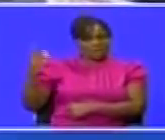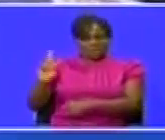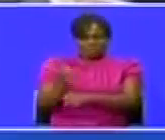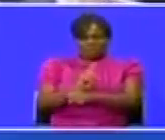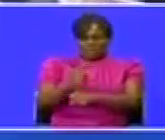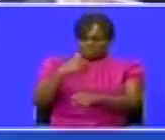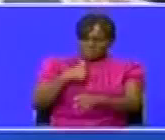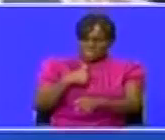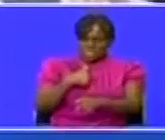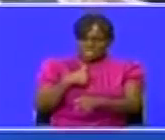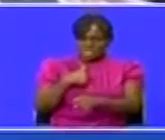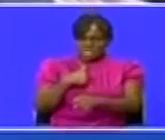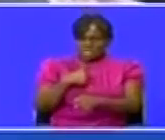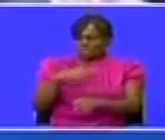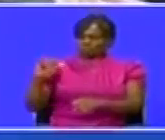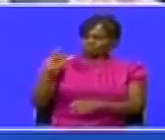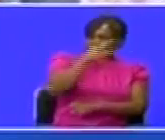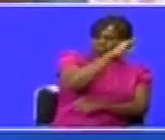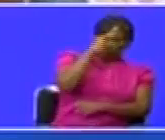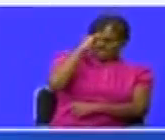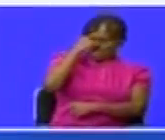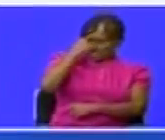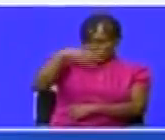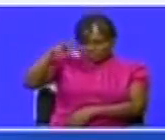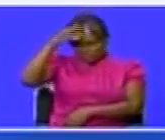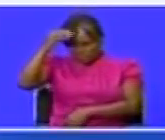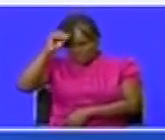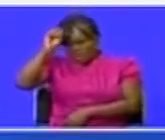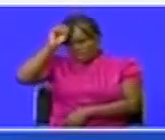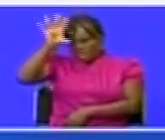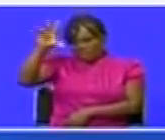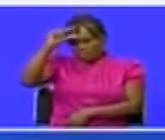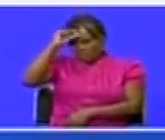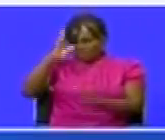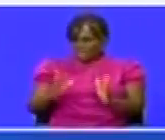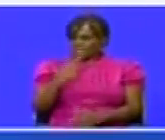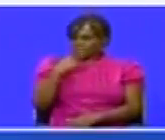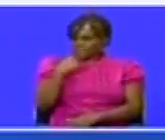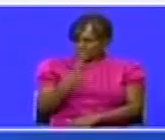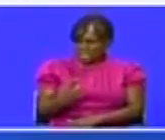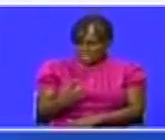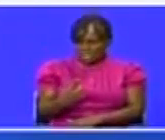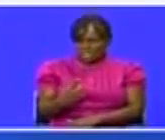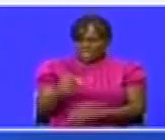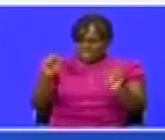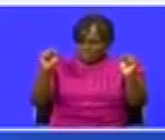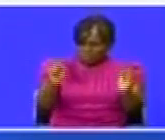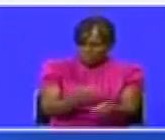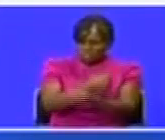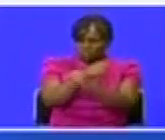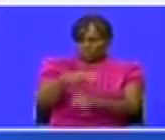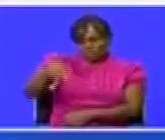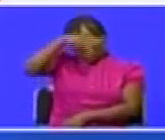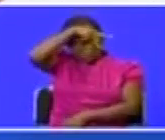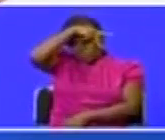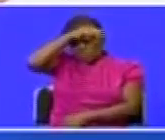I took off to India for education. The Kiambu governors told the court it will have been impossible for Msheru to graduate with